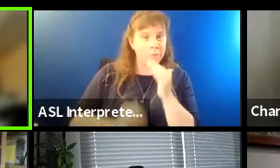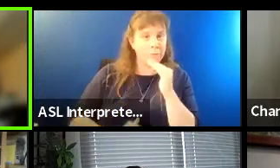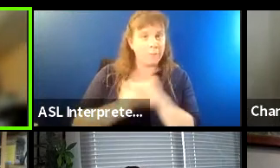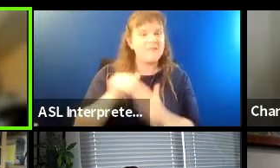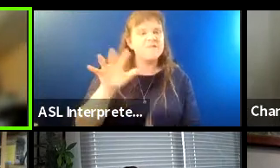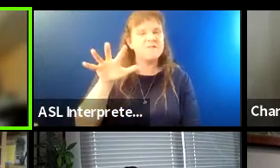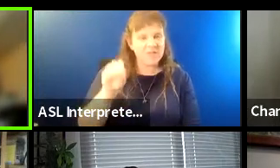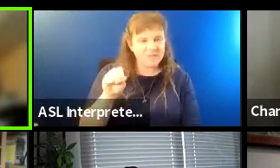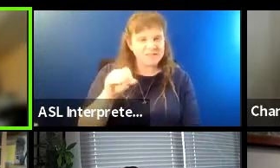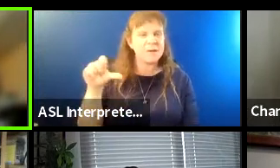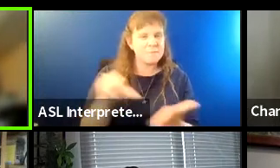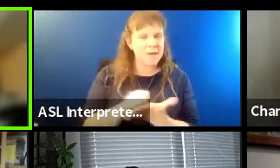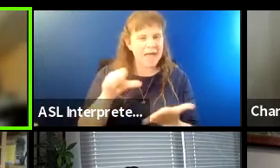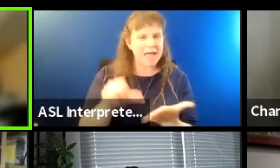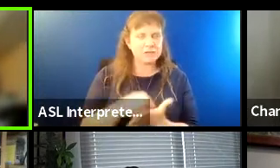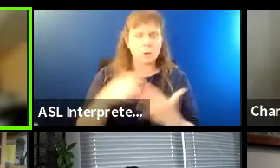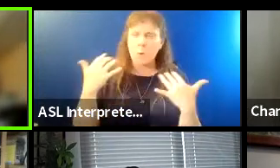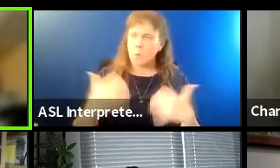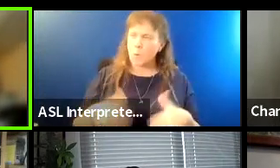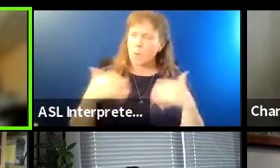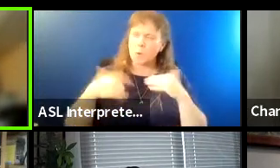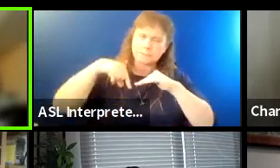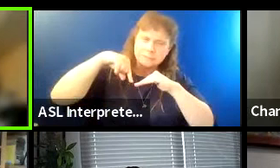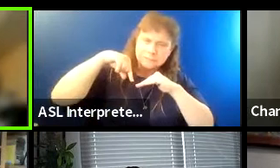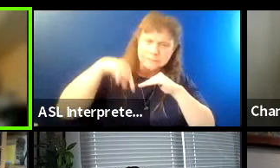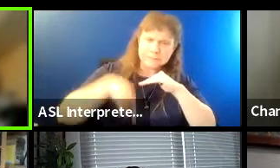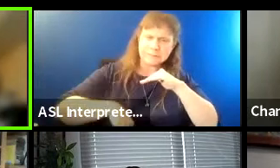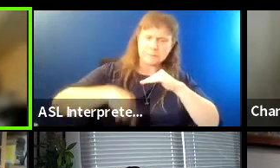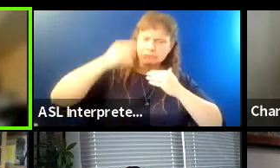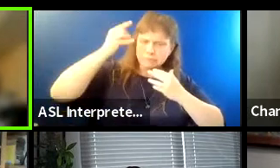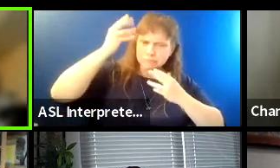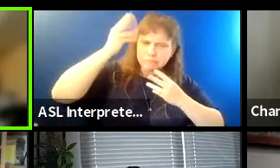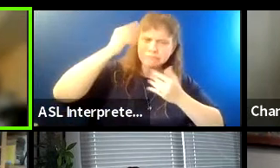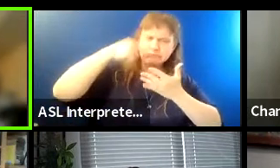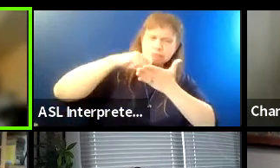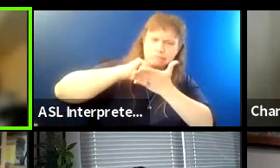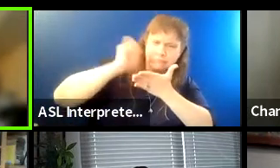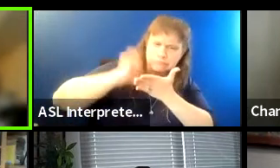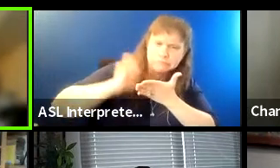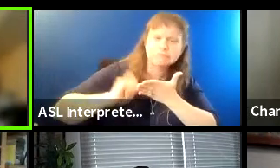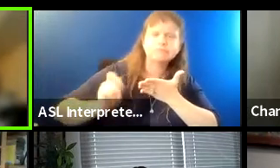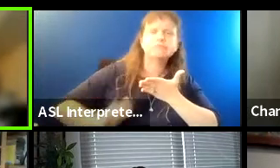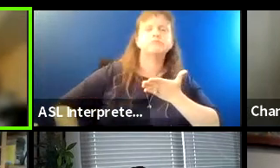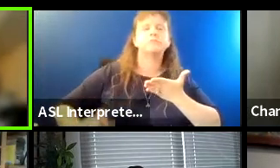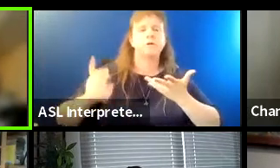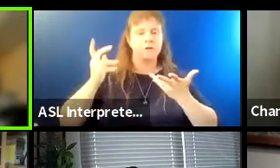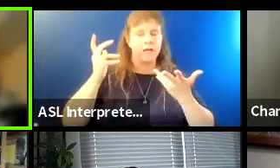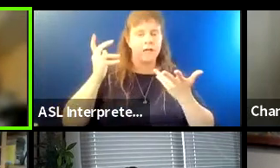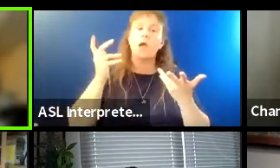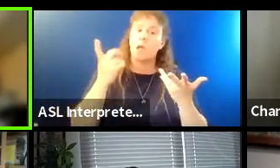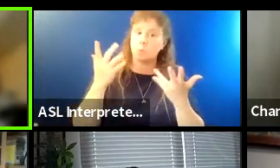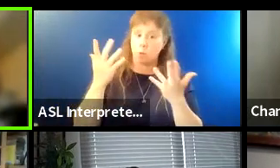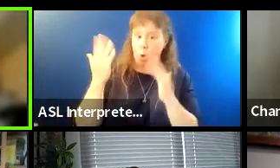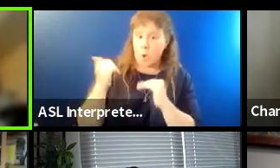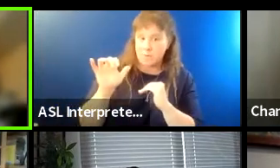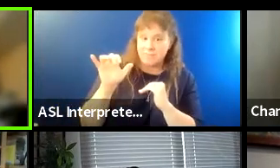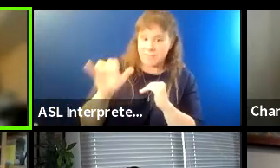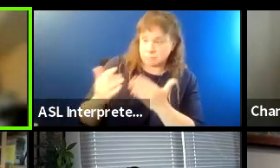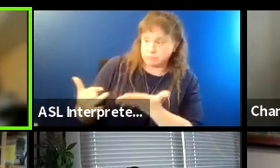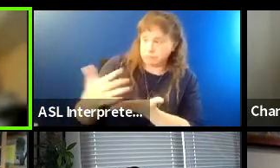of incredibly thoughtful reflections that we hope will become the foundation for an